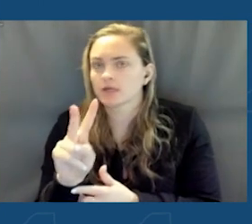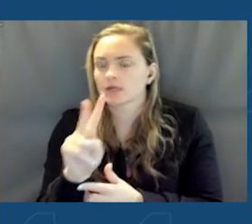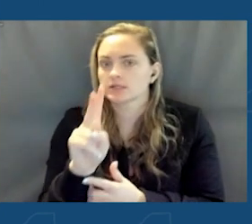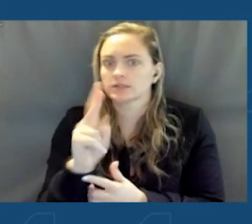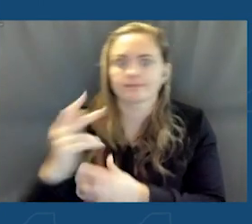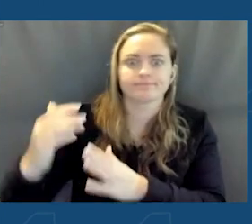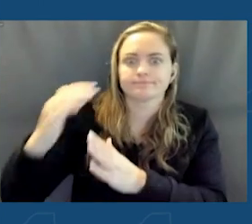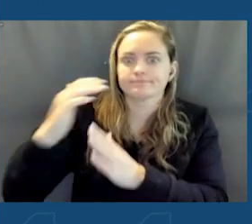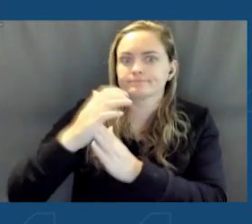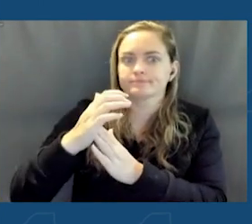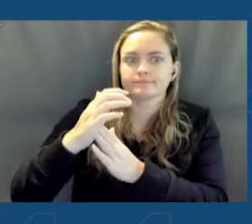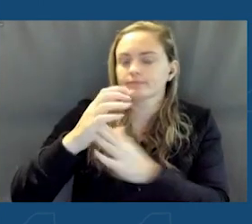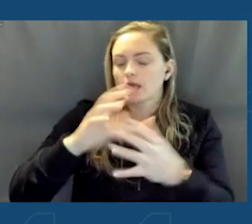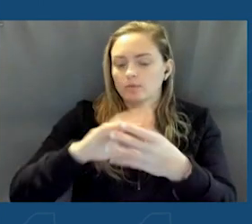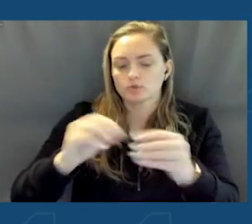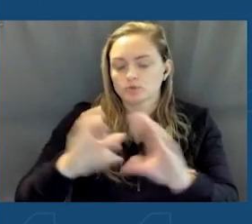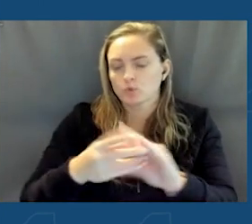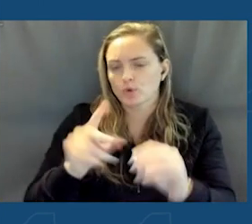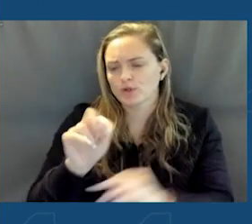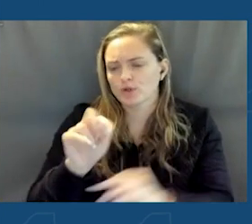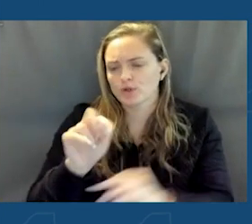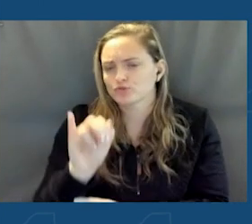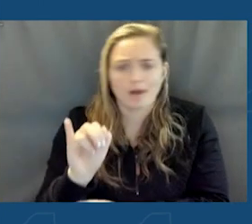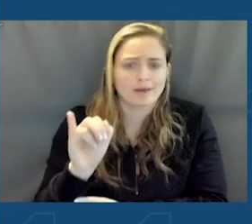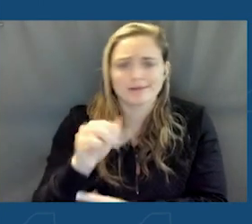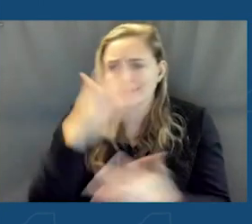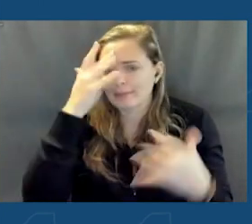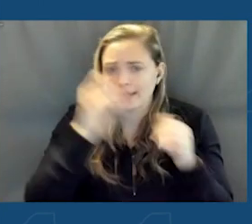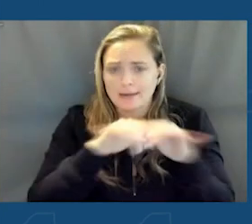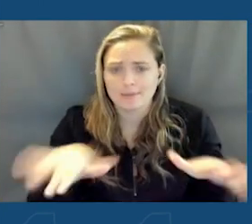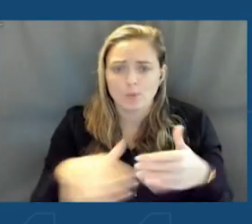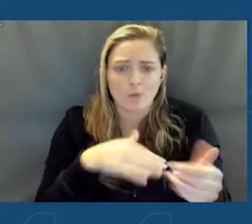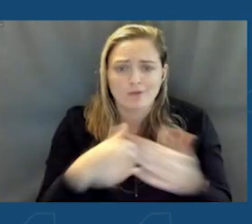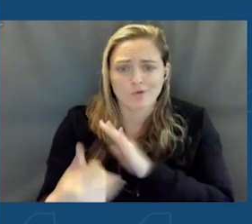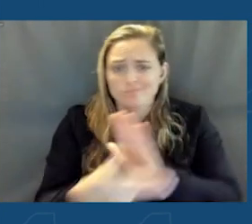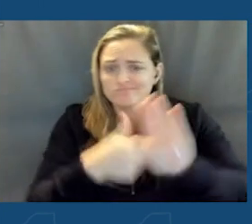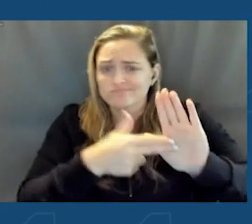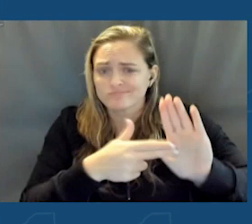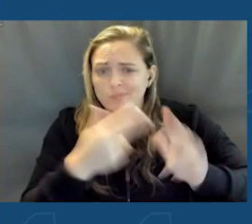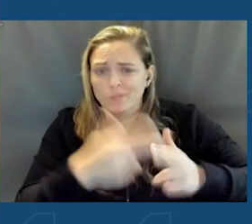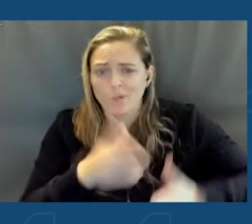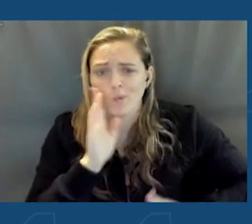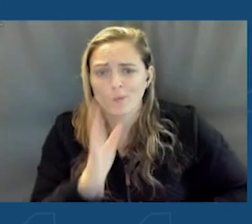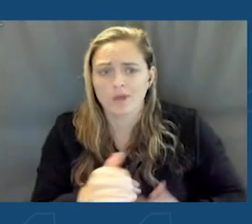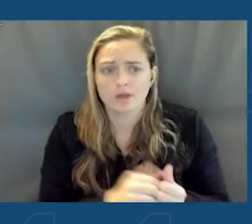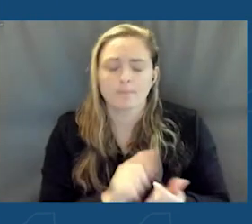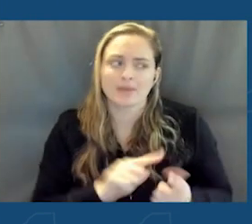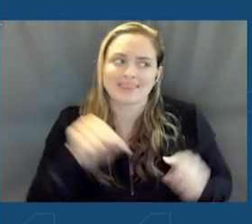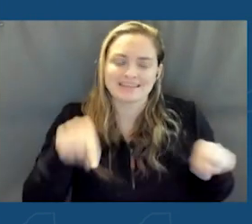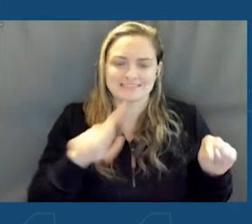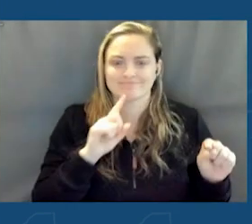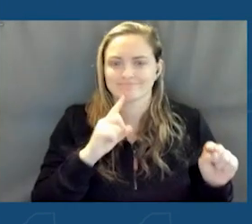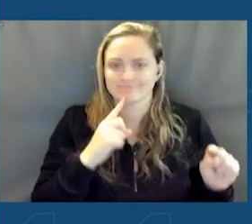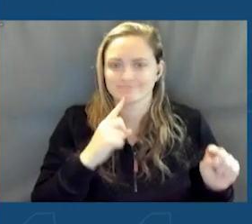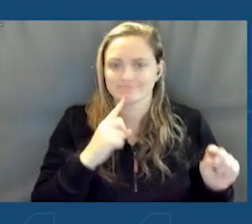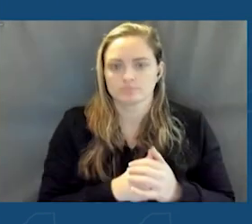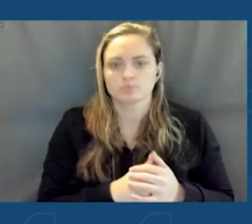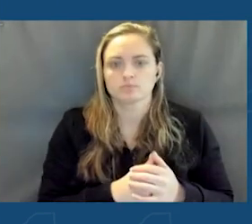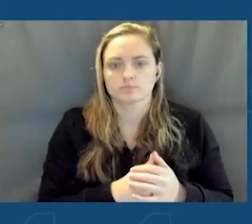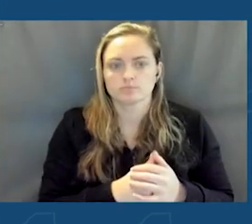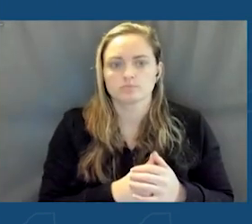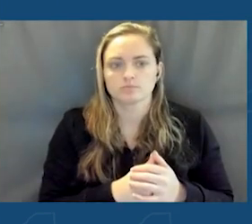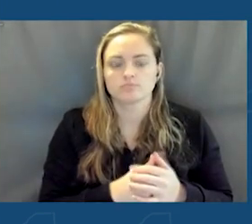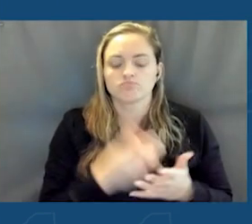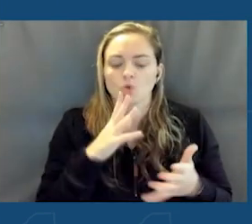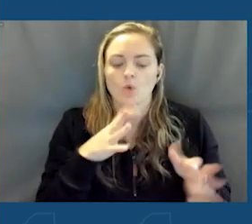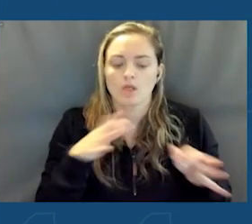the tri-pandemic, whatever it's going to be called. And I want people to know that we are taking this very seriously, and I'd like to take a chance to walk through,